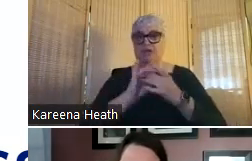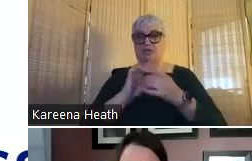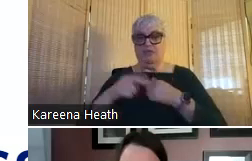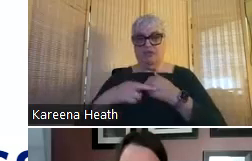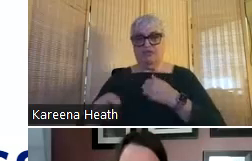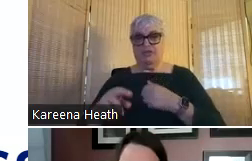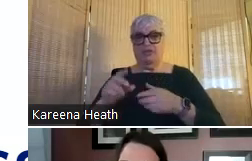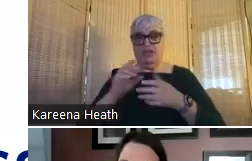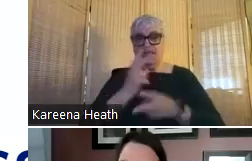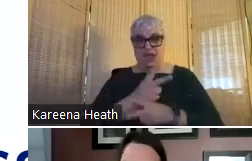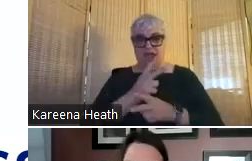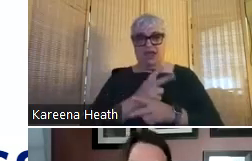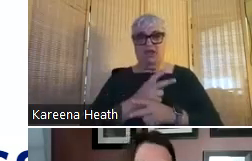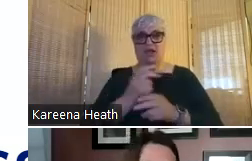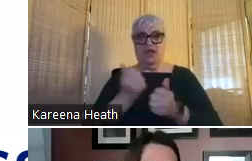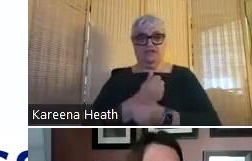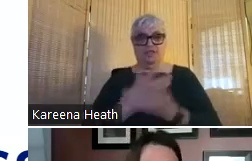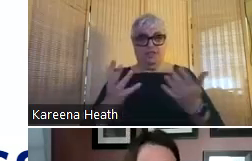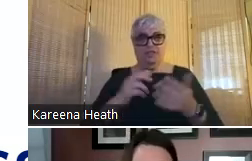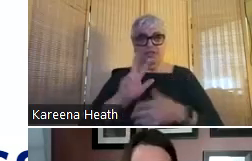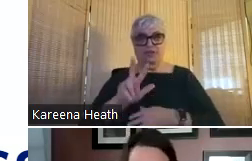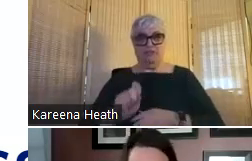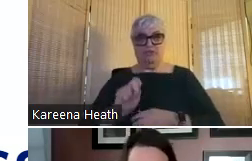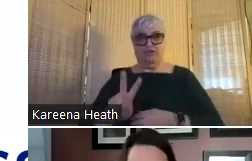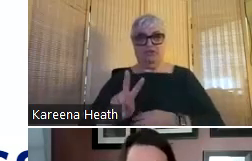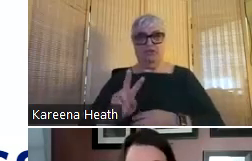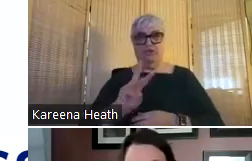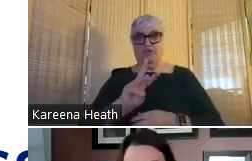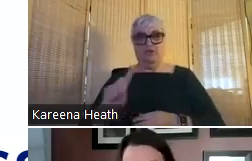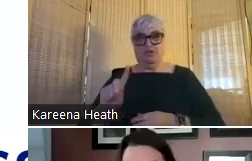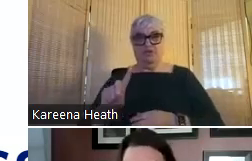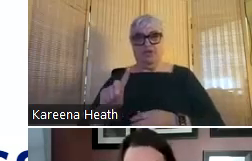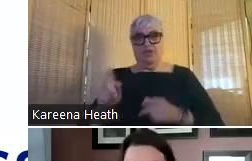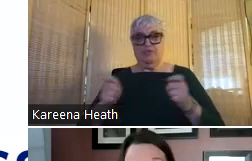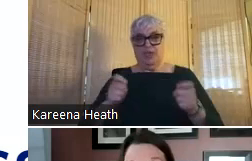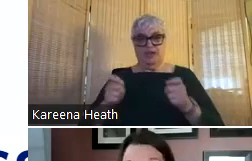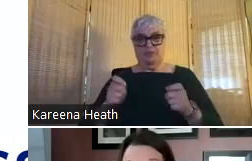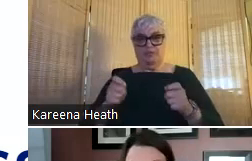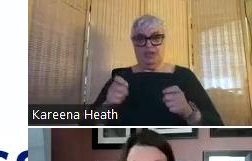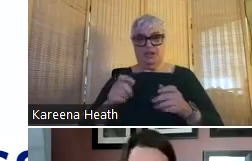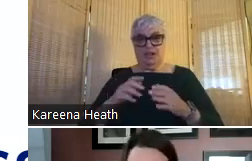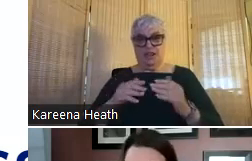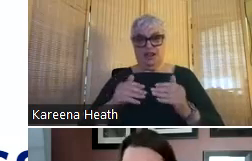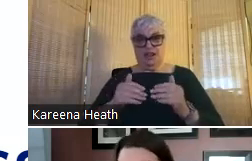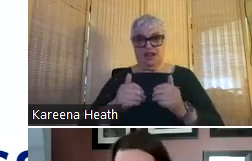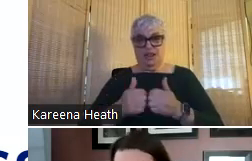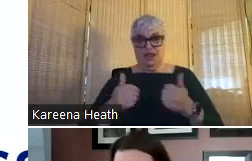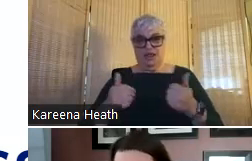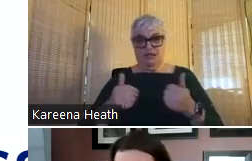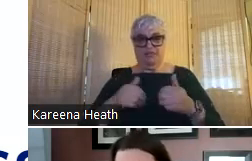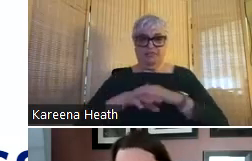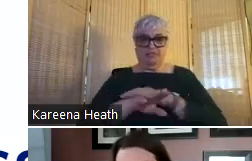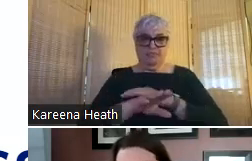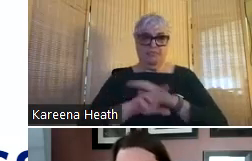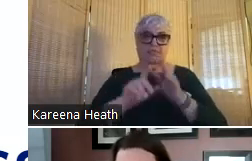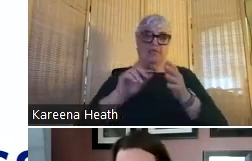support ongoing treatment. So really looking at that 3.2 withdrawal management level as an opportunity to possibly enter or resume engagement